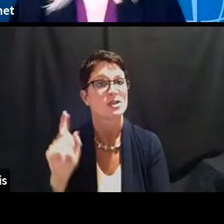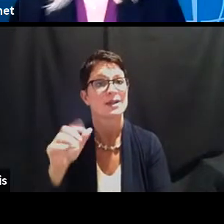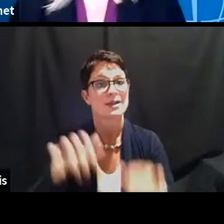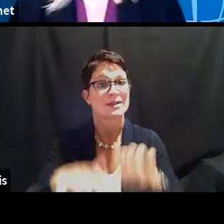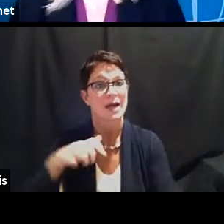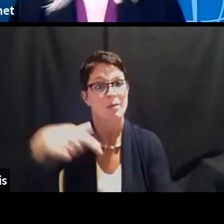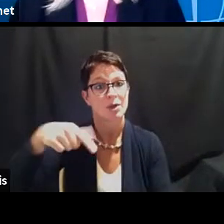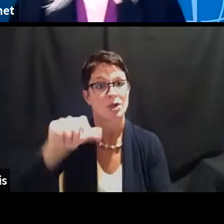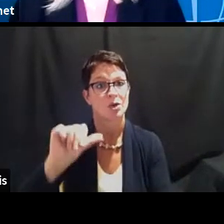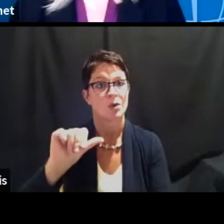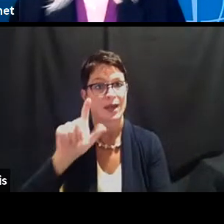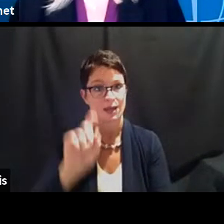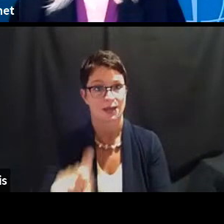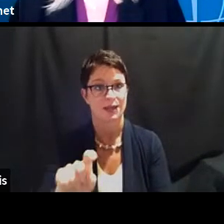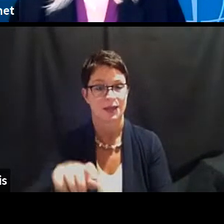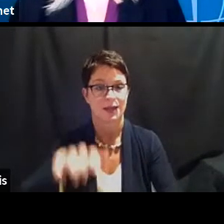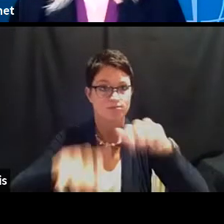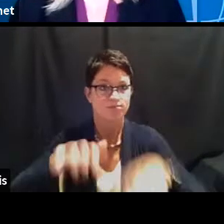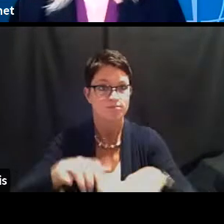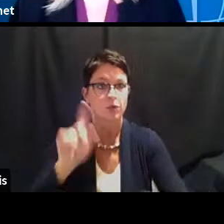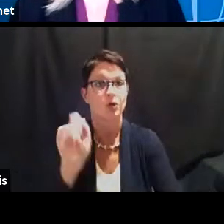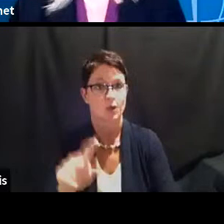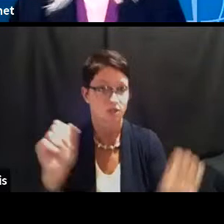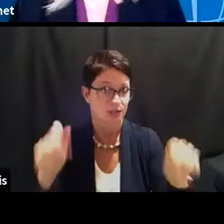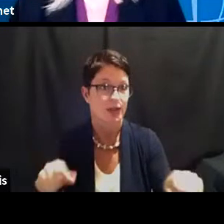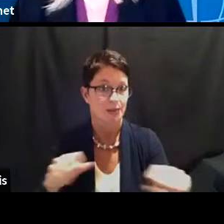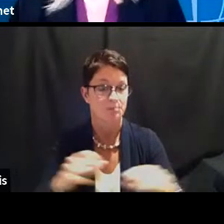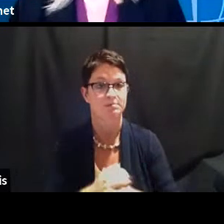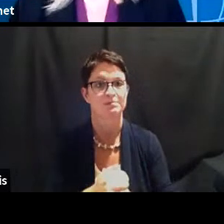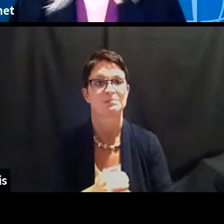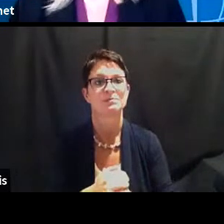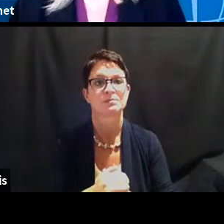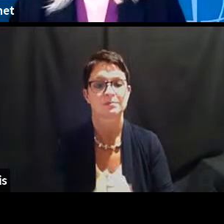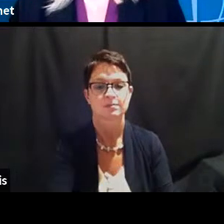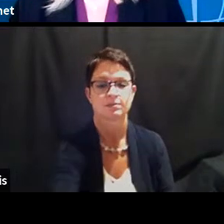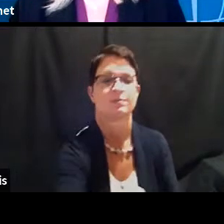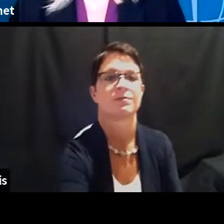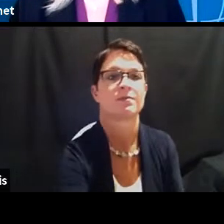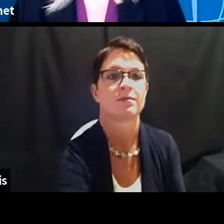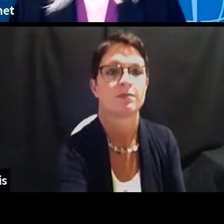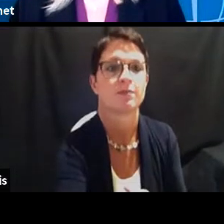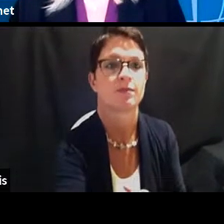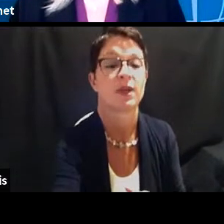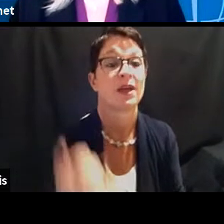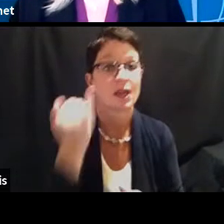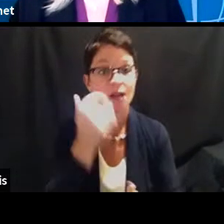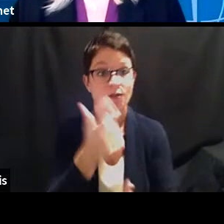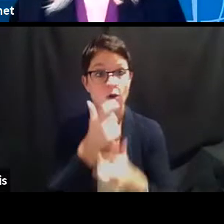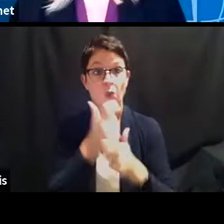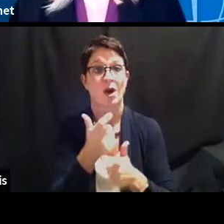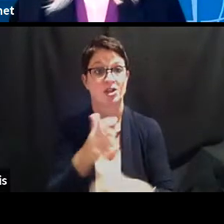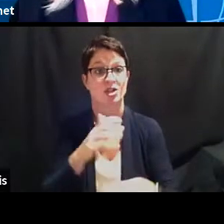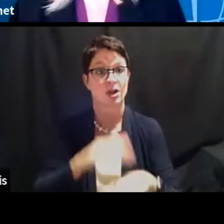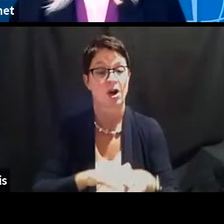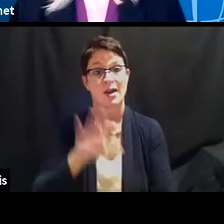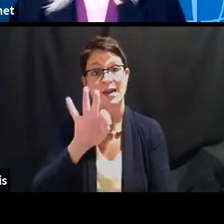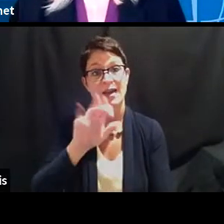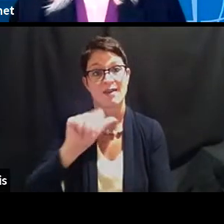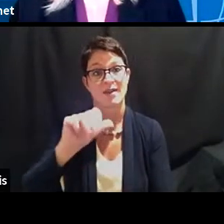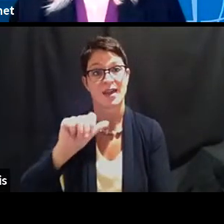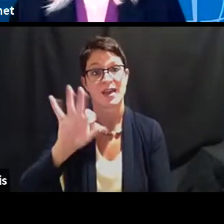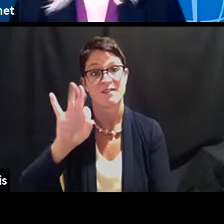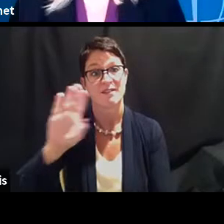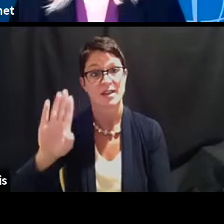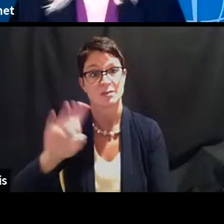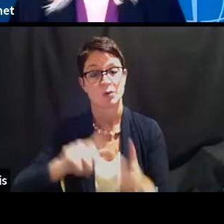question and answer tab on the Zoom window. If you are watching this hearing on the FAA